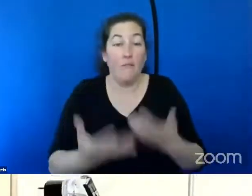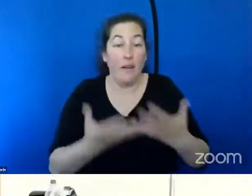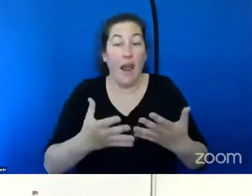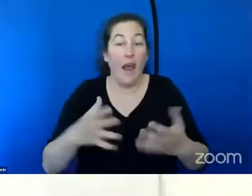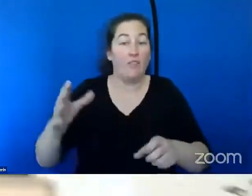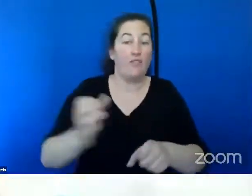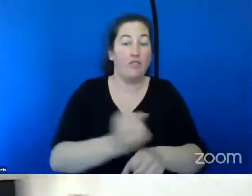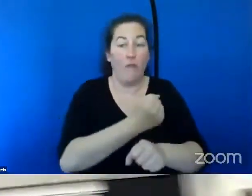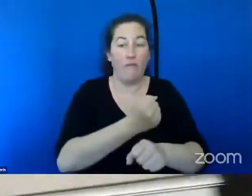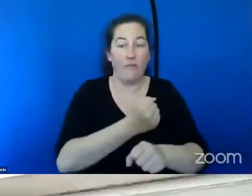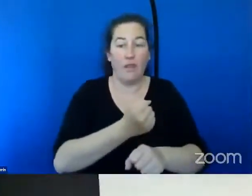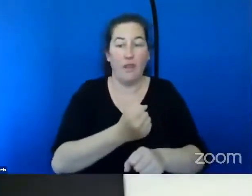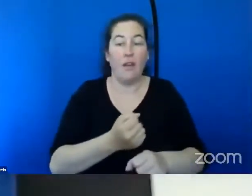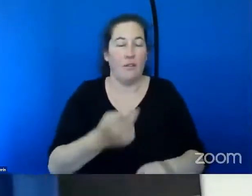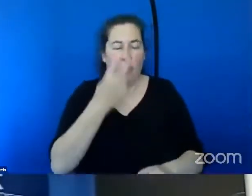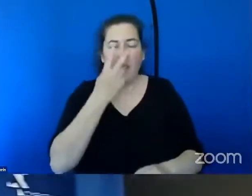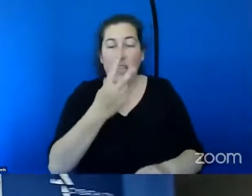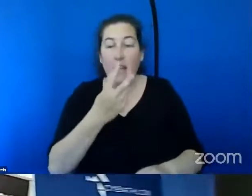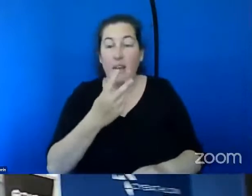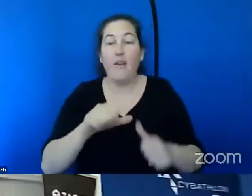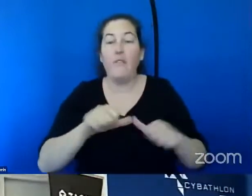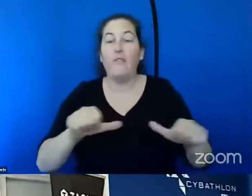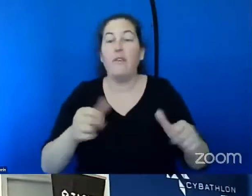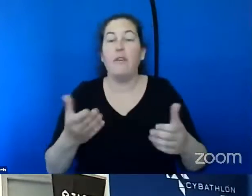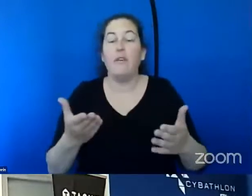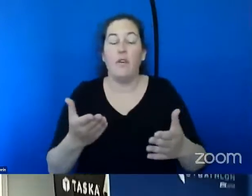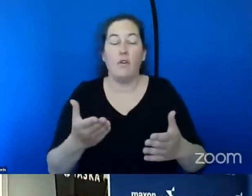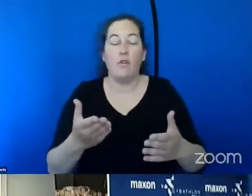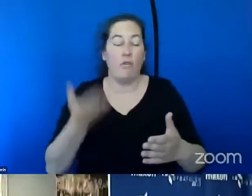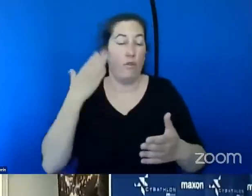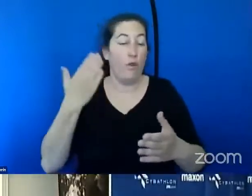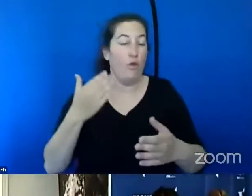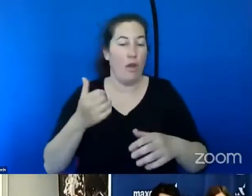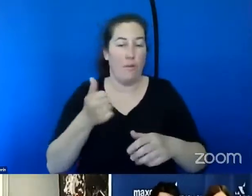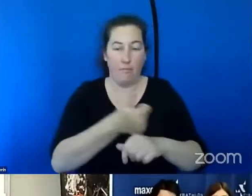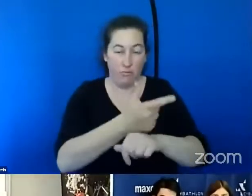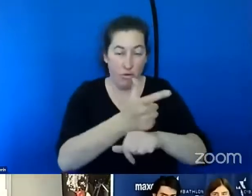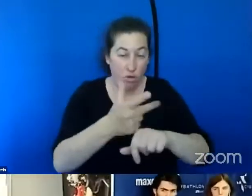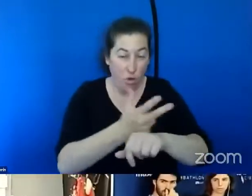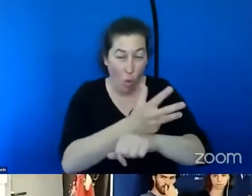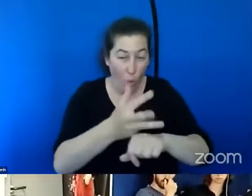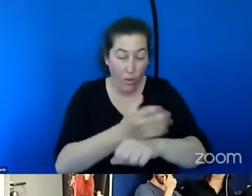beat that 3-minute time barrier. 2 to go for the